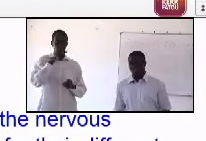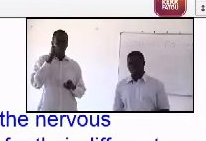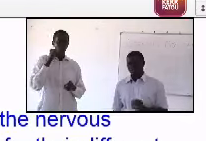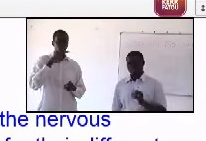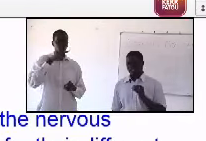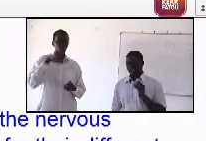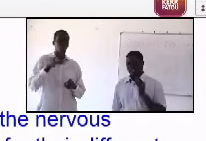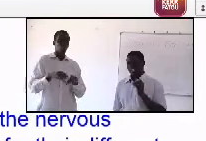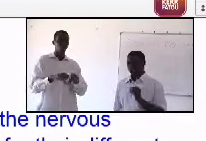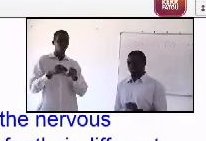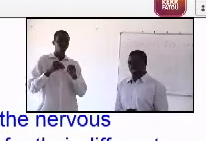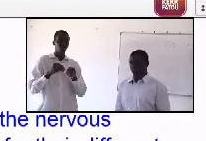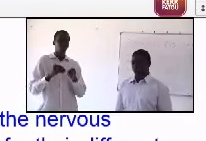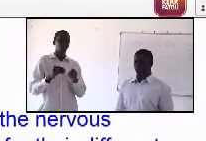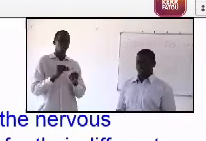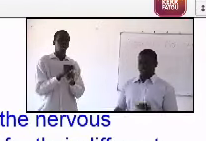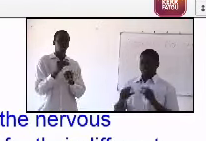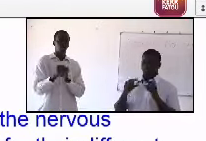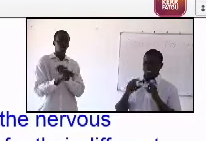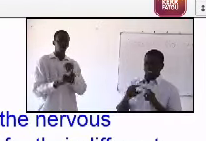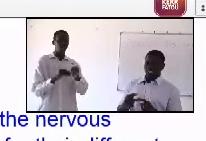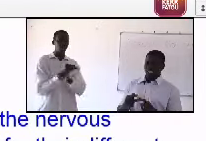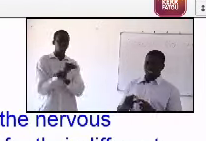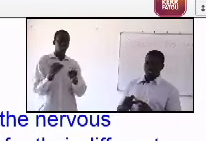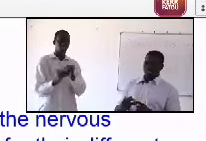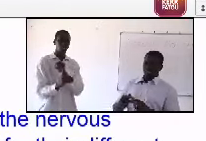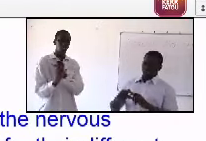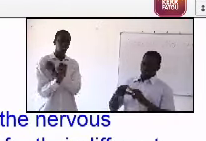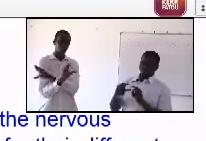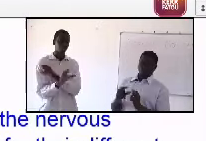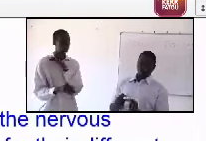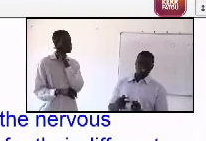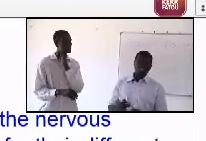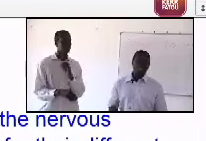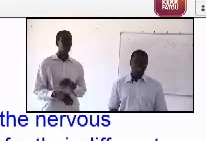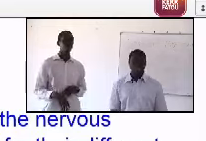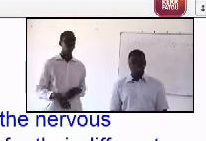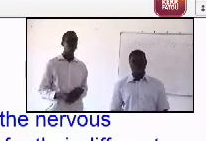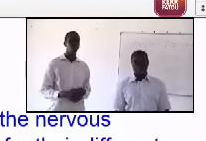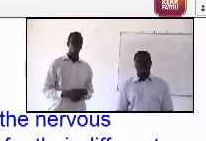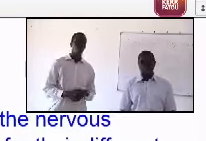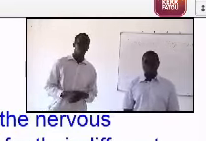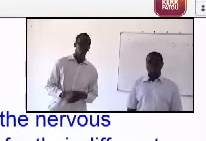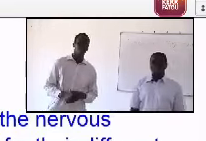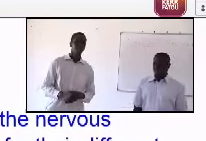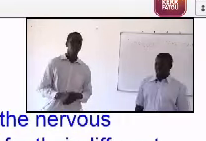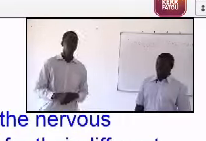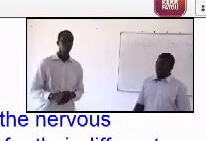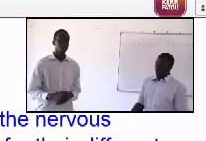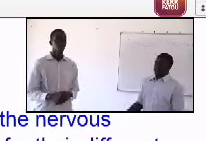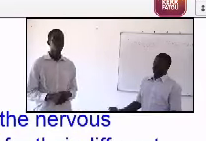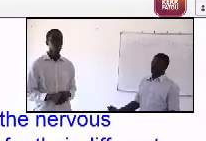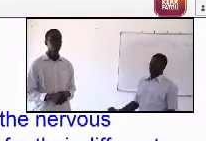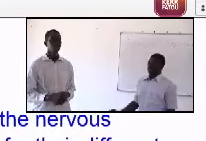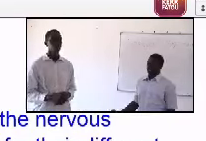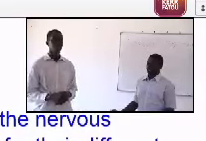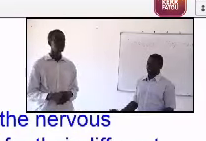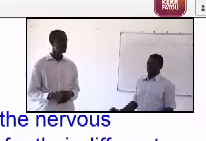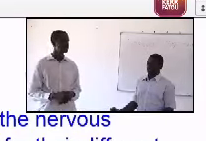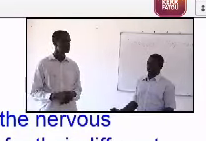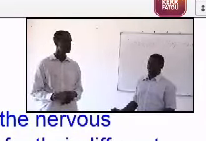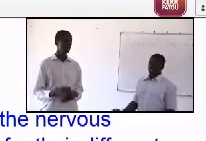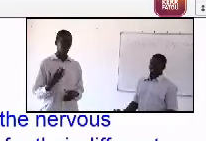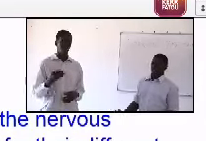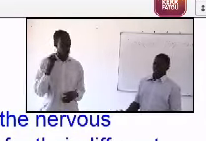receiving and coordinating impulse. Neurons, we said they are responsible for what? Receiving and